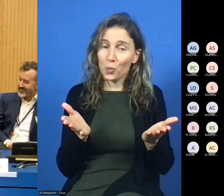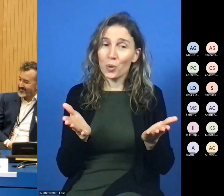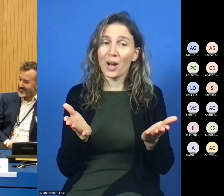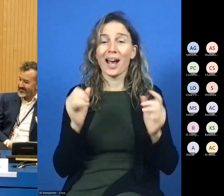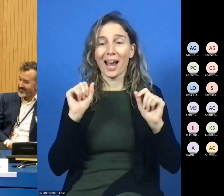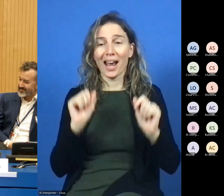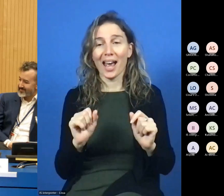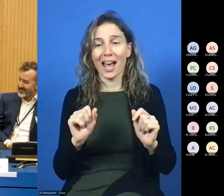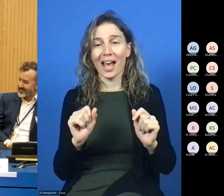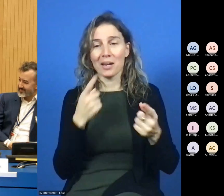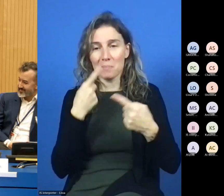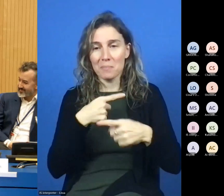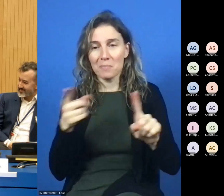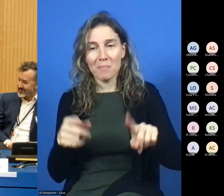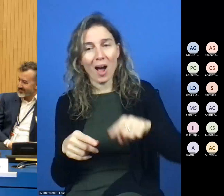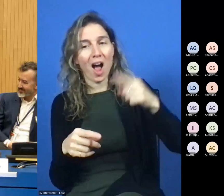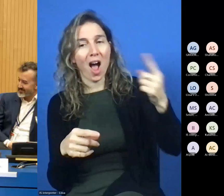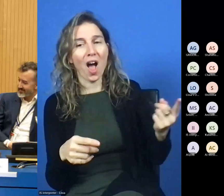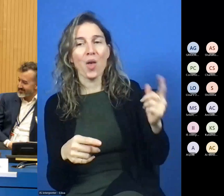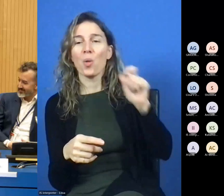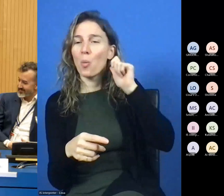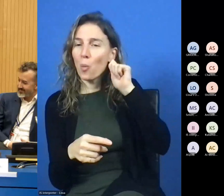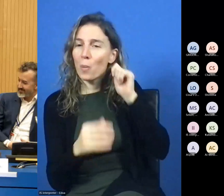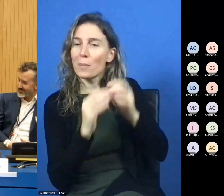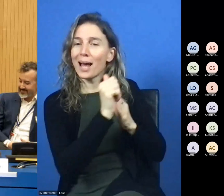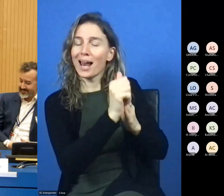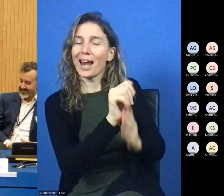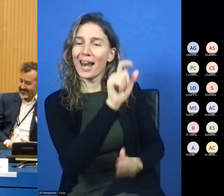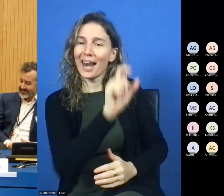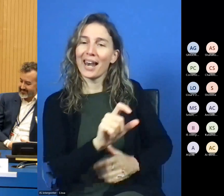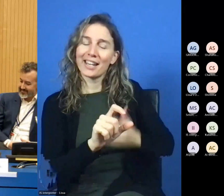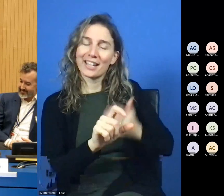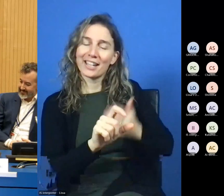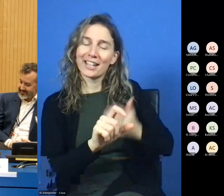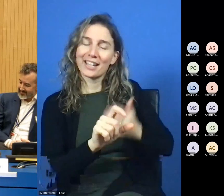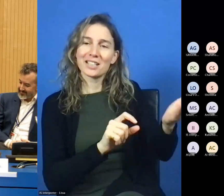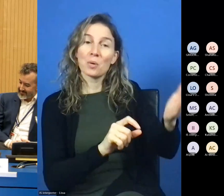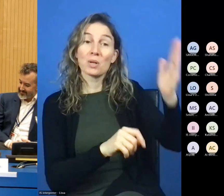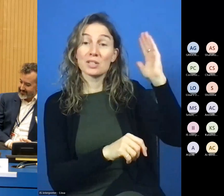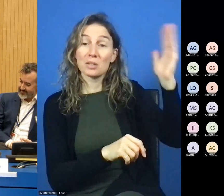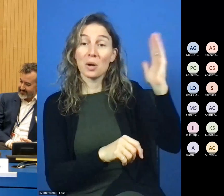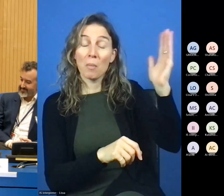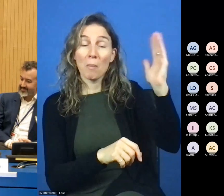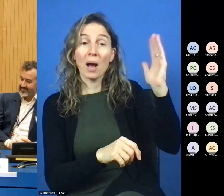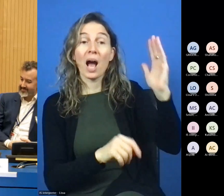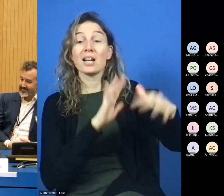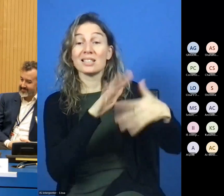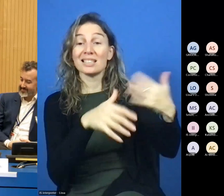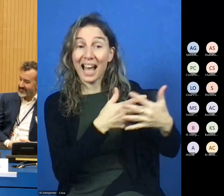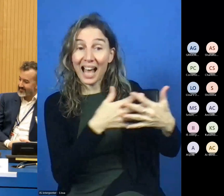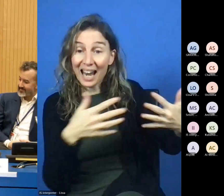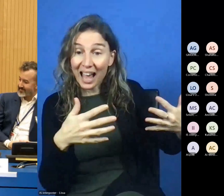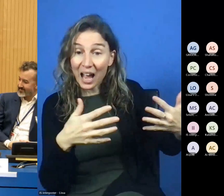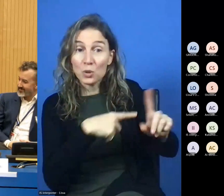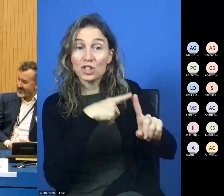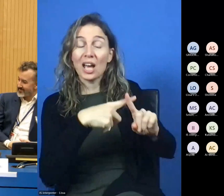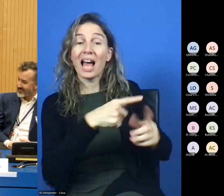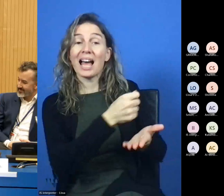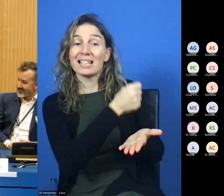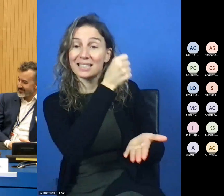another woman leader who will talk about sign language and stamps,